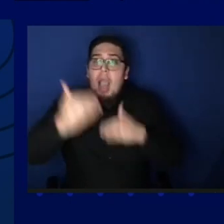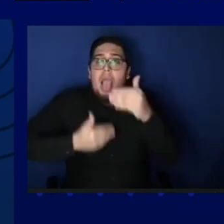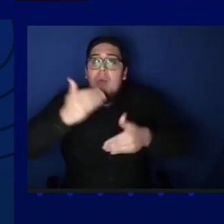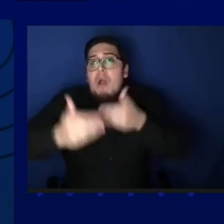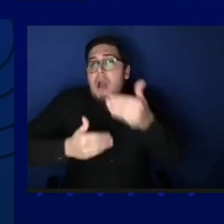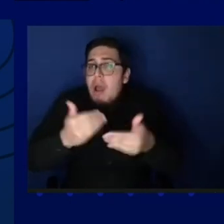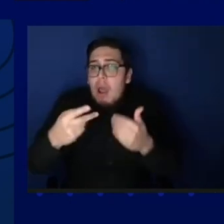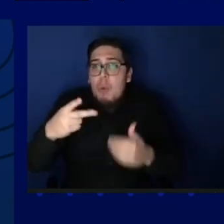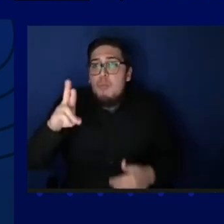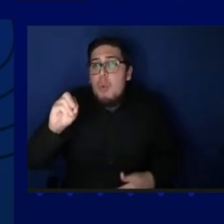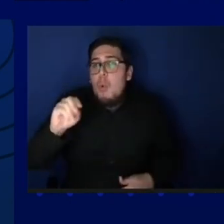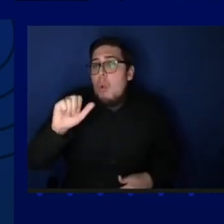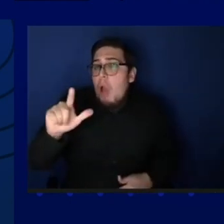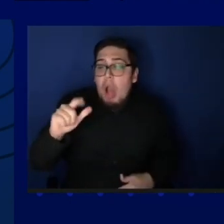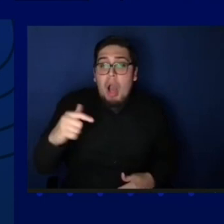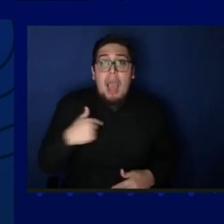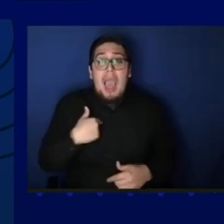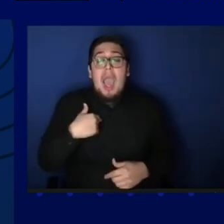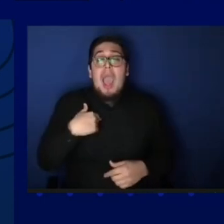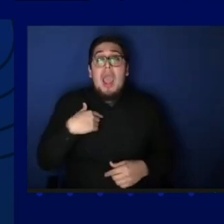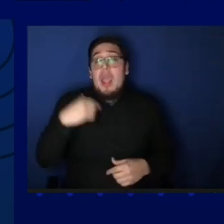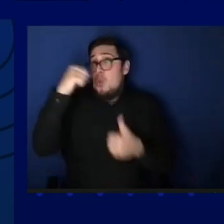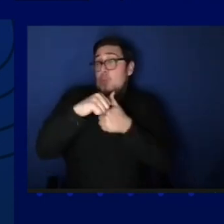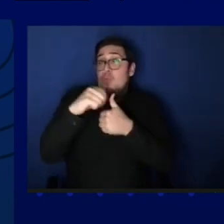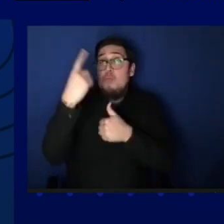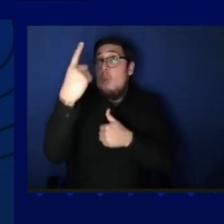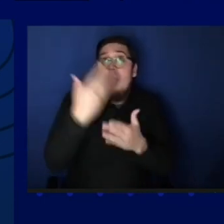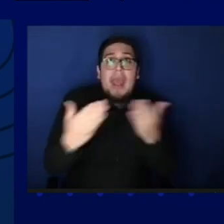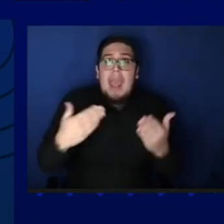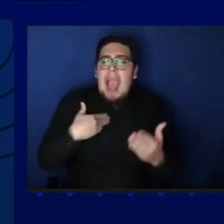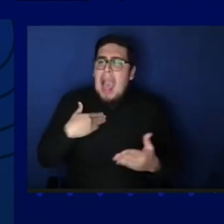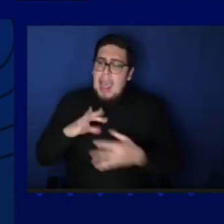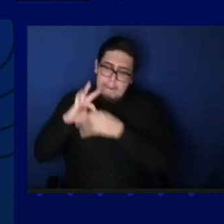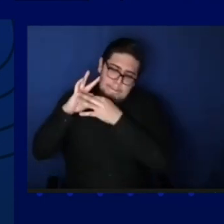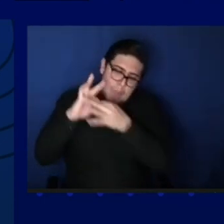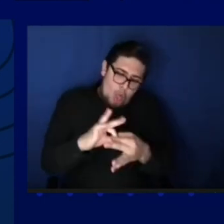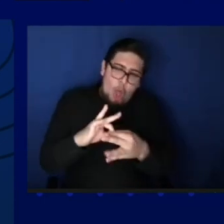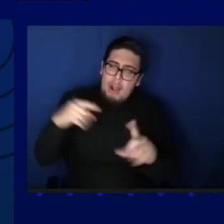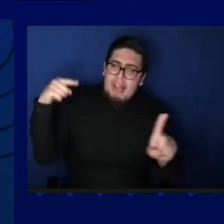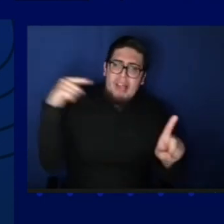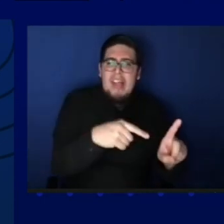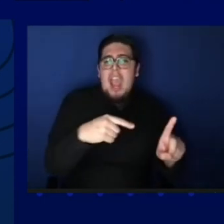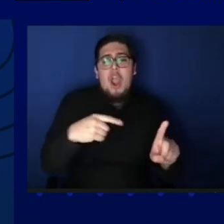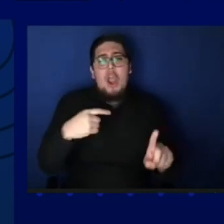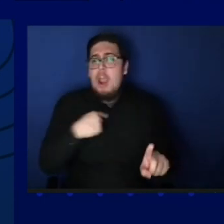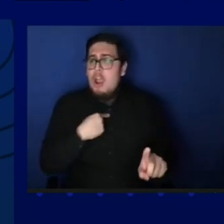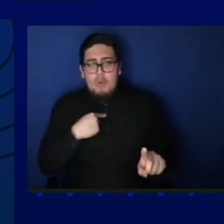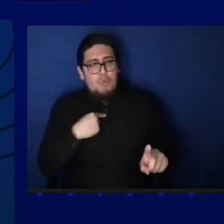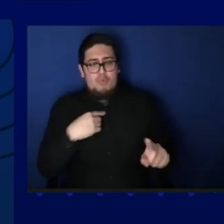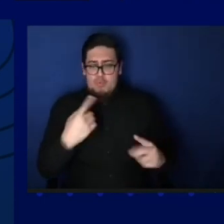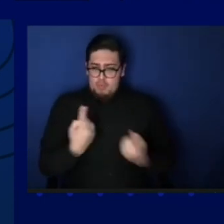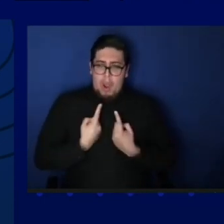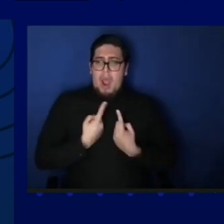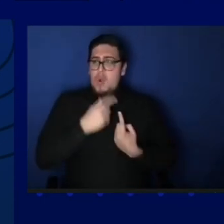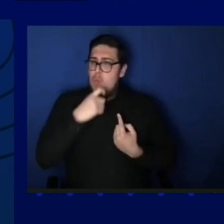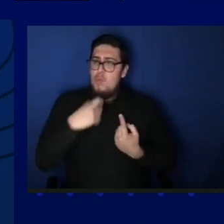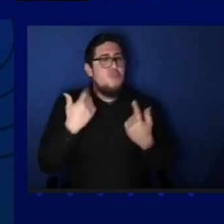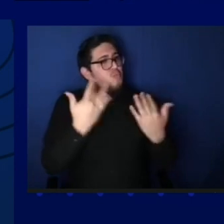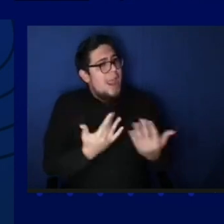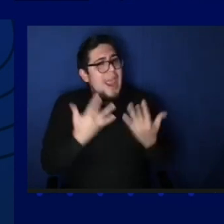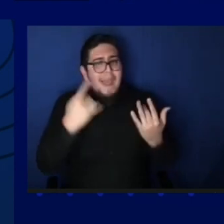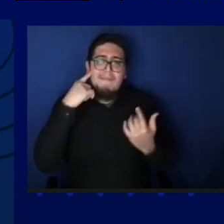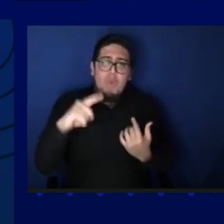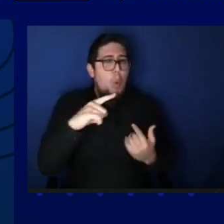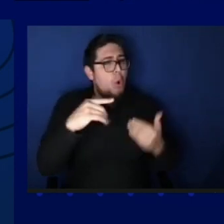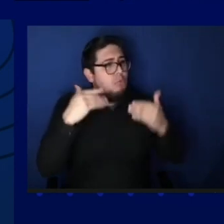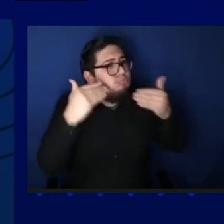I belonged there. I belonged in those offices because we are the ones that we've been waiting for. Those offices are